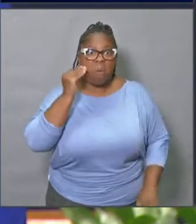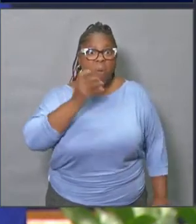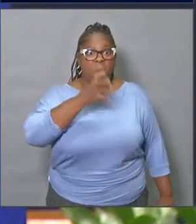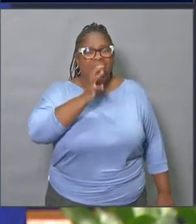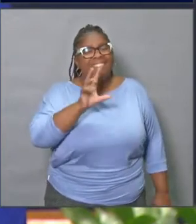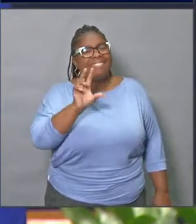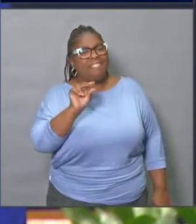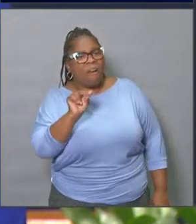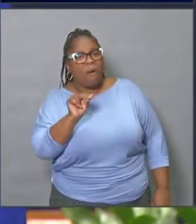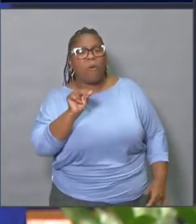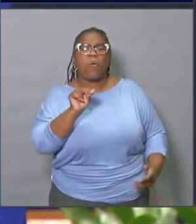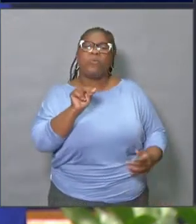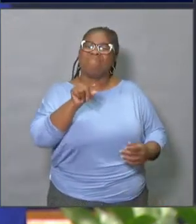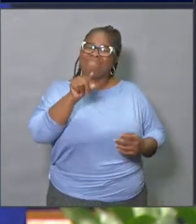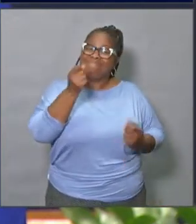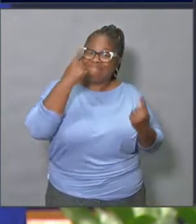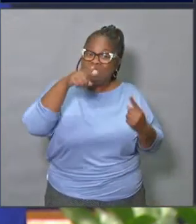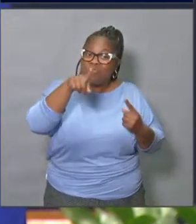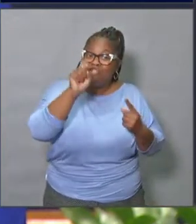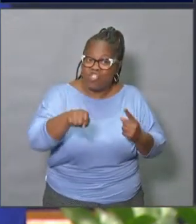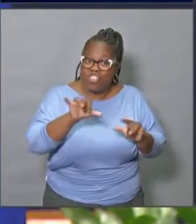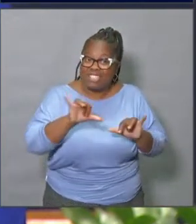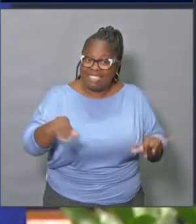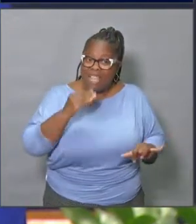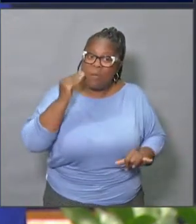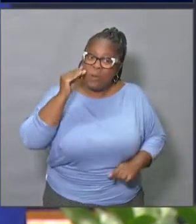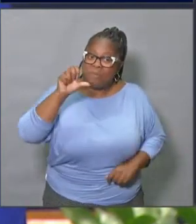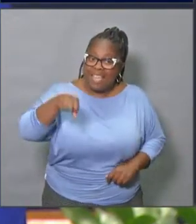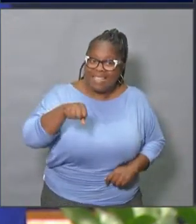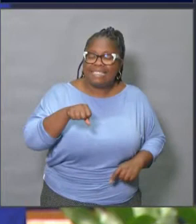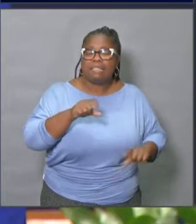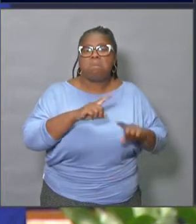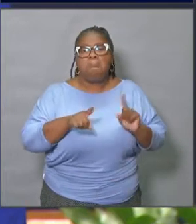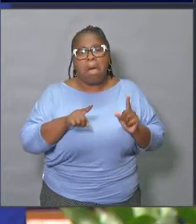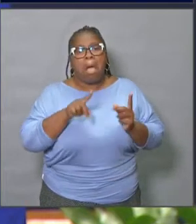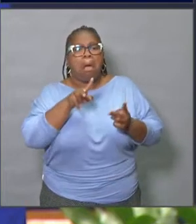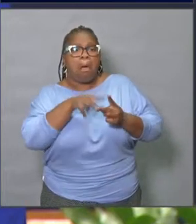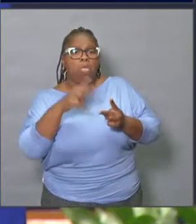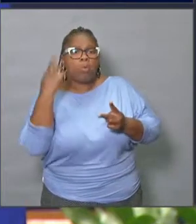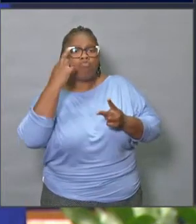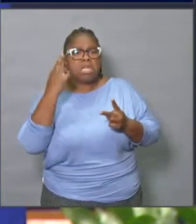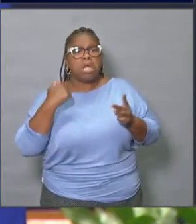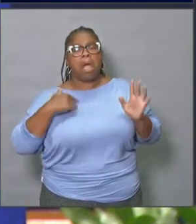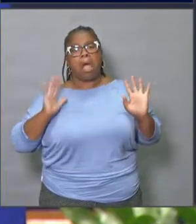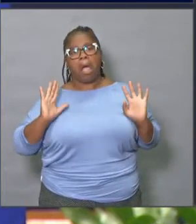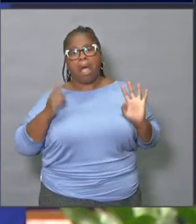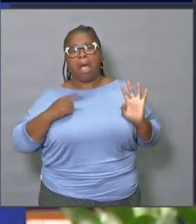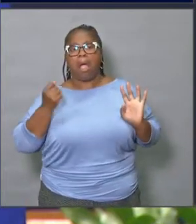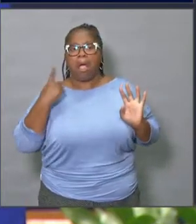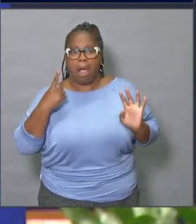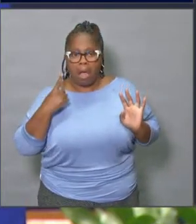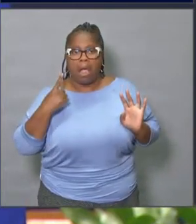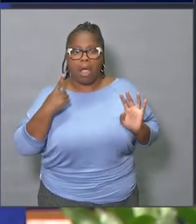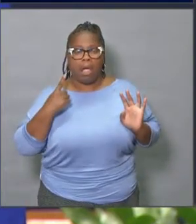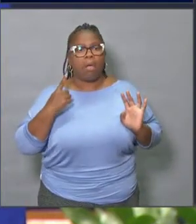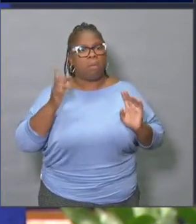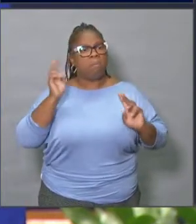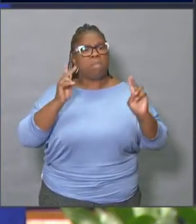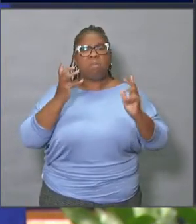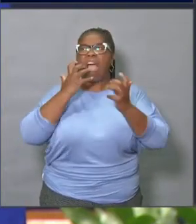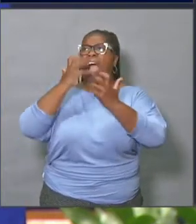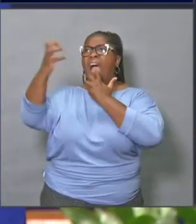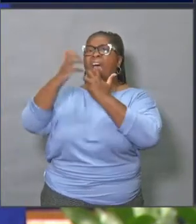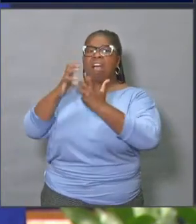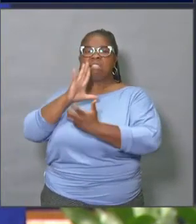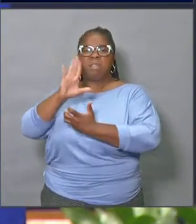the greatest extent possible when some of these other factors are not at play. And certainly there are issues such as the cries for racism in